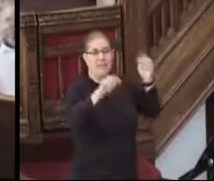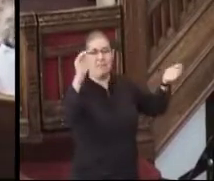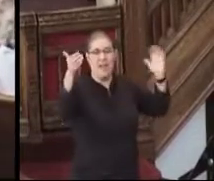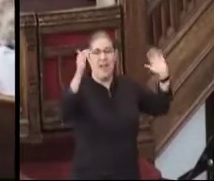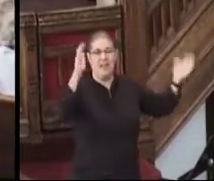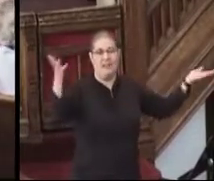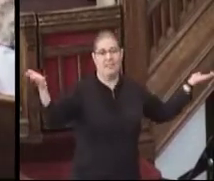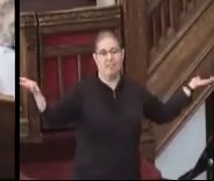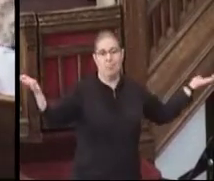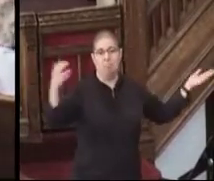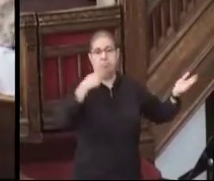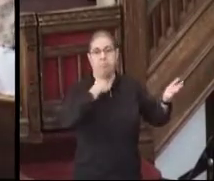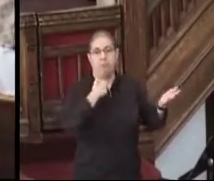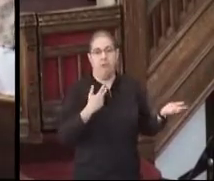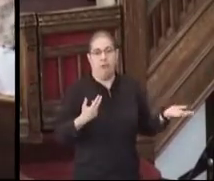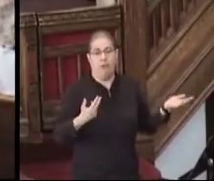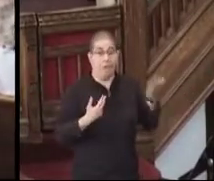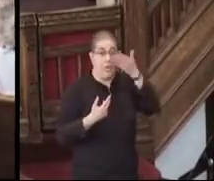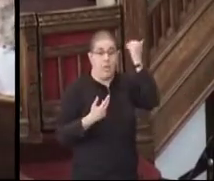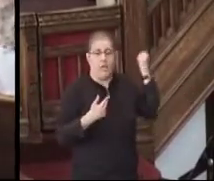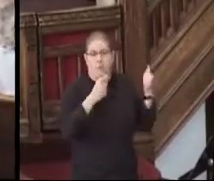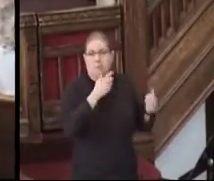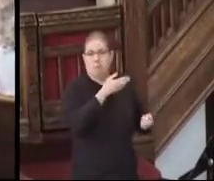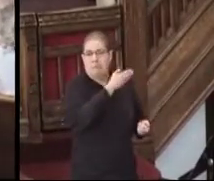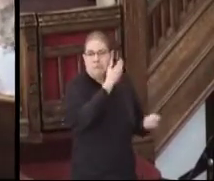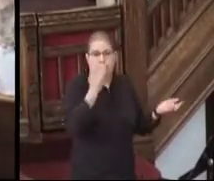And so we don't compare because we've forgotten them.